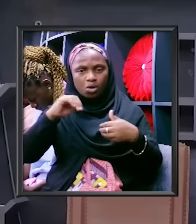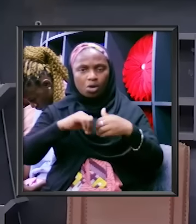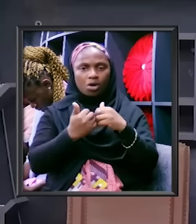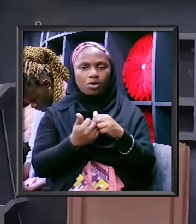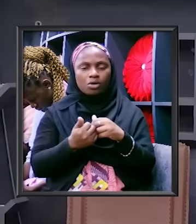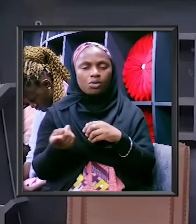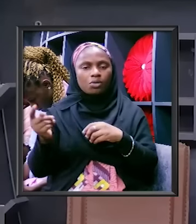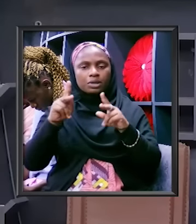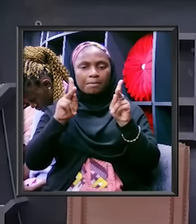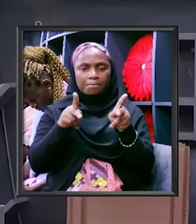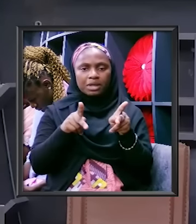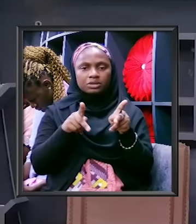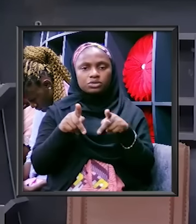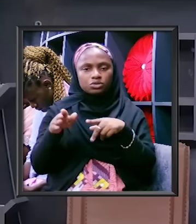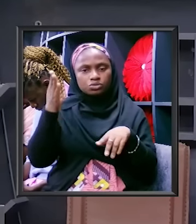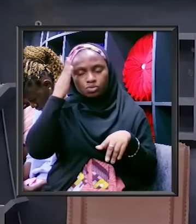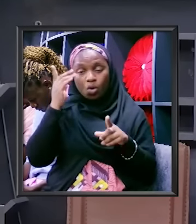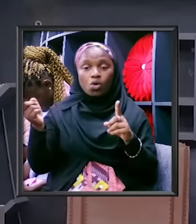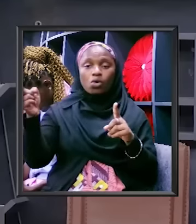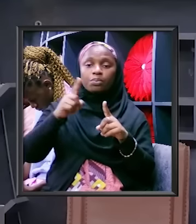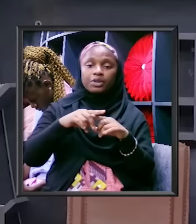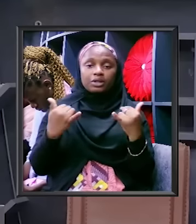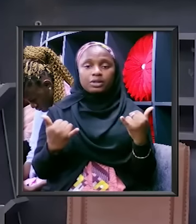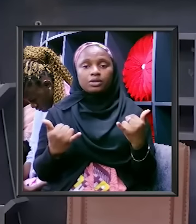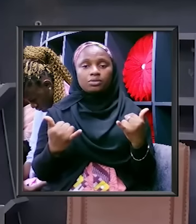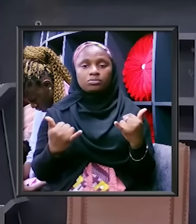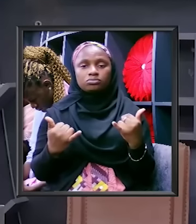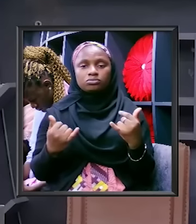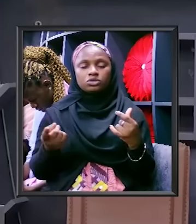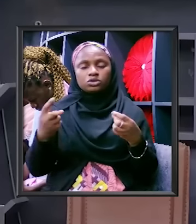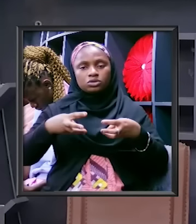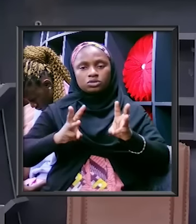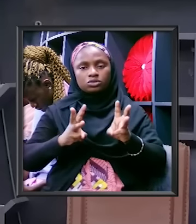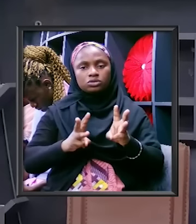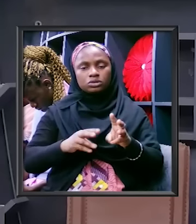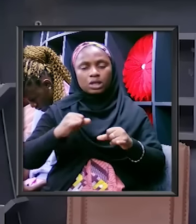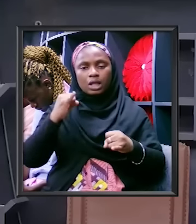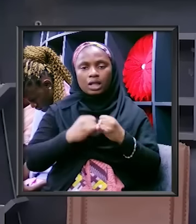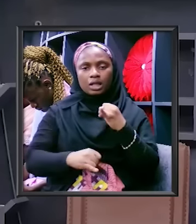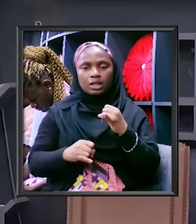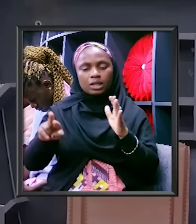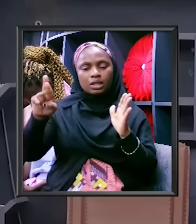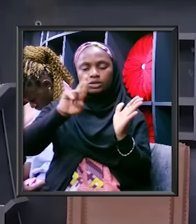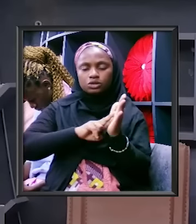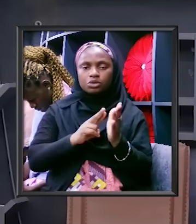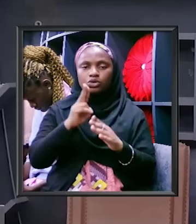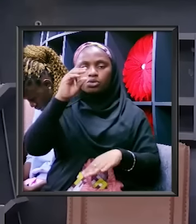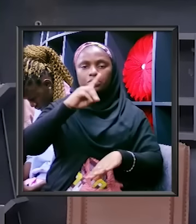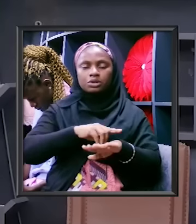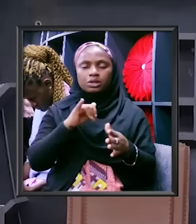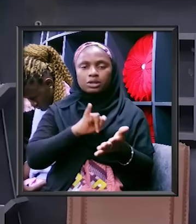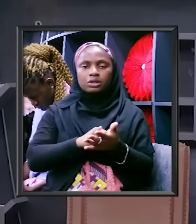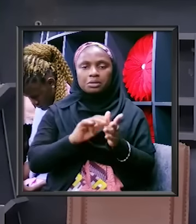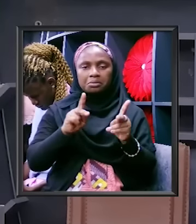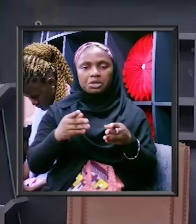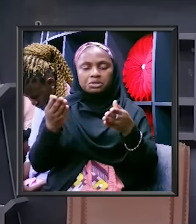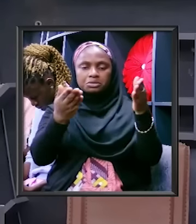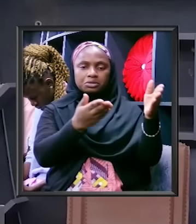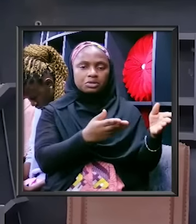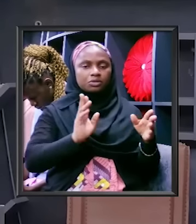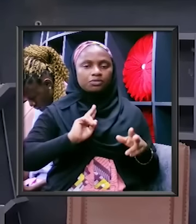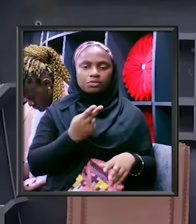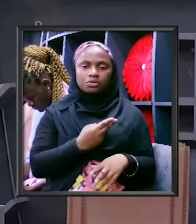the person, you know, say up till now, according to the last report update where the man give, they say